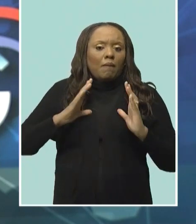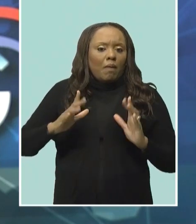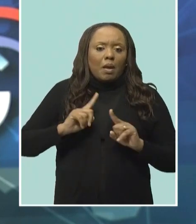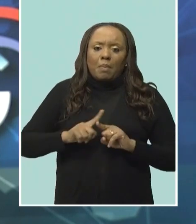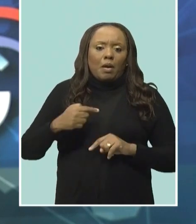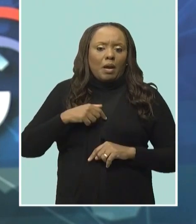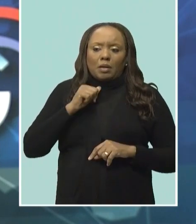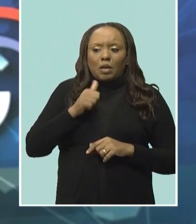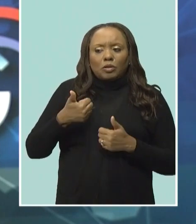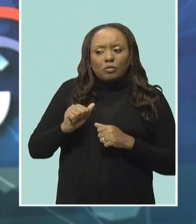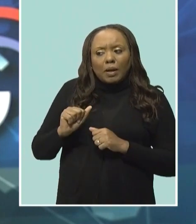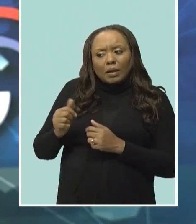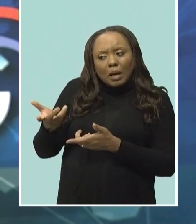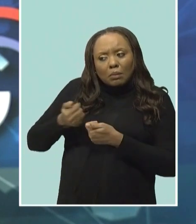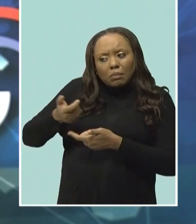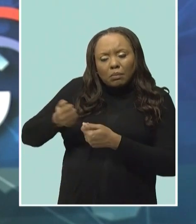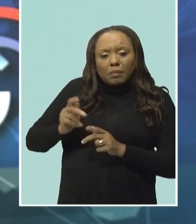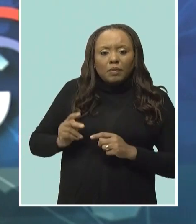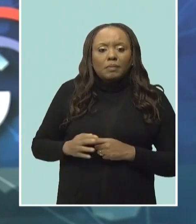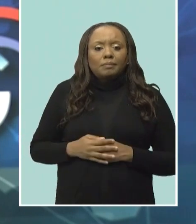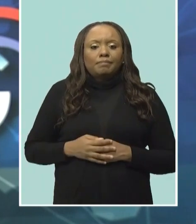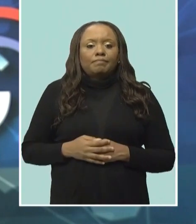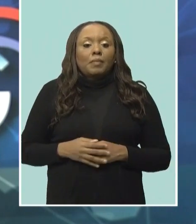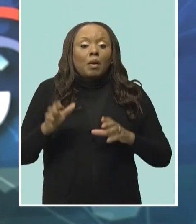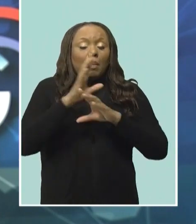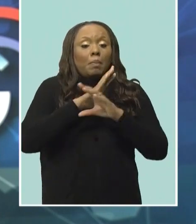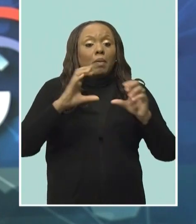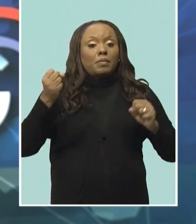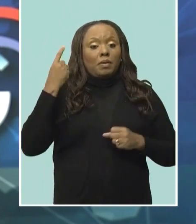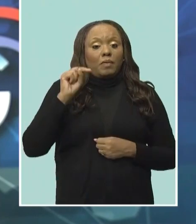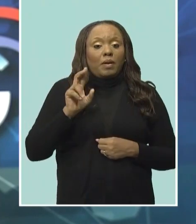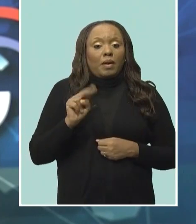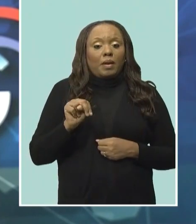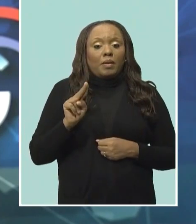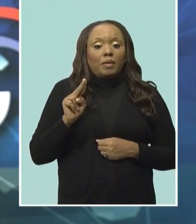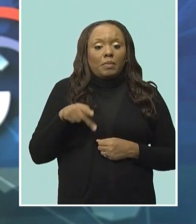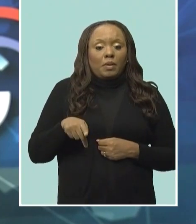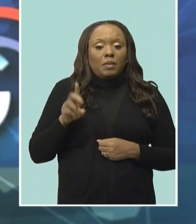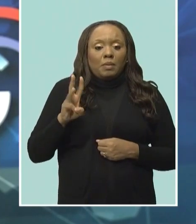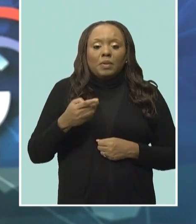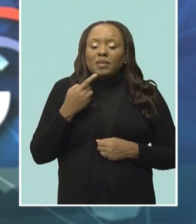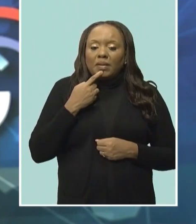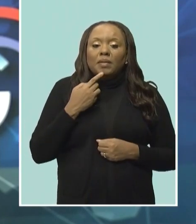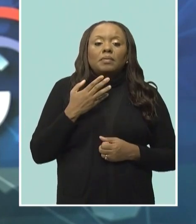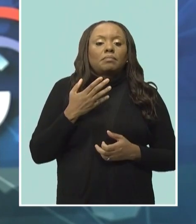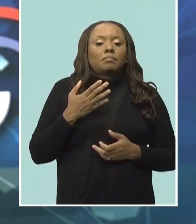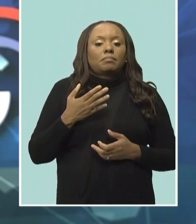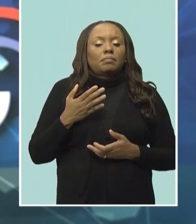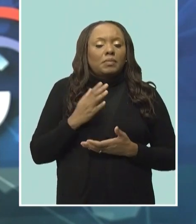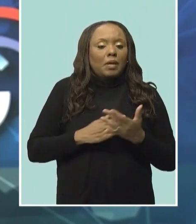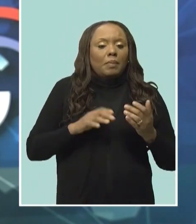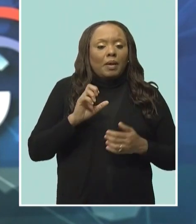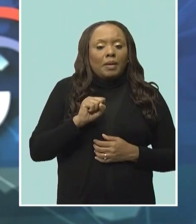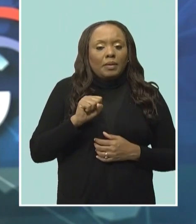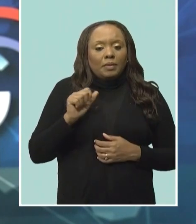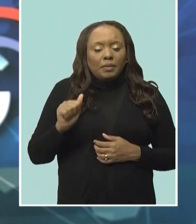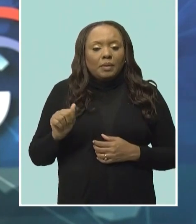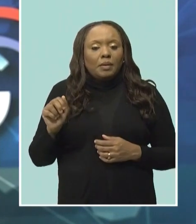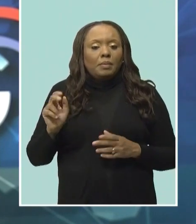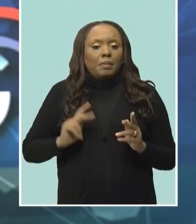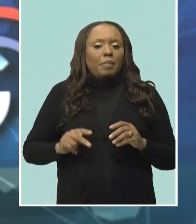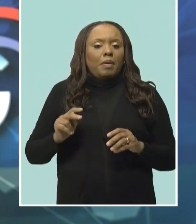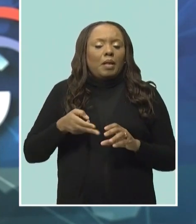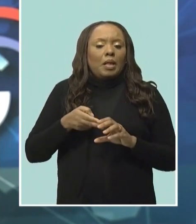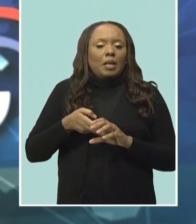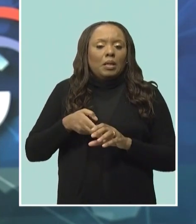Meanwhile, President of the NUPW, Kimberly Agard, tells CBC News while there are reports of SSA workers leaving the union, it is